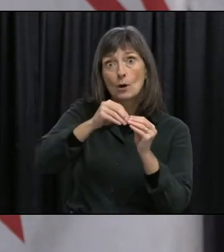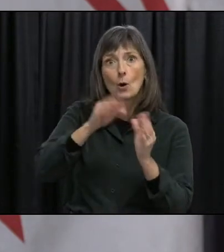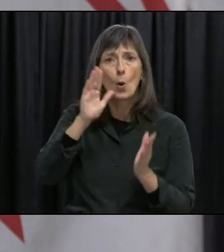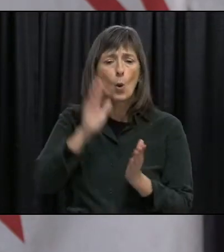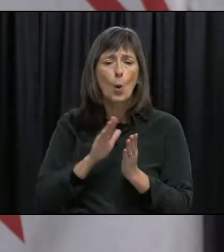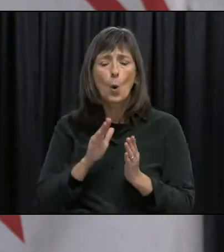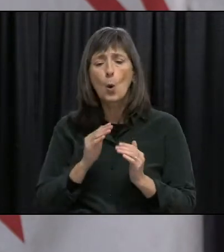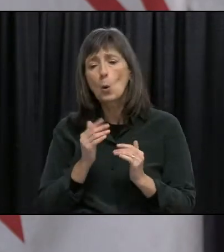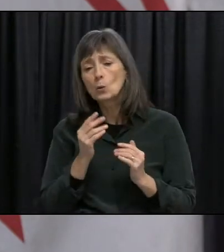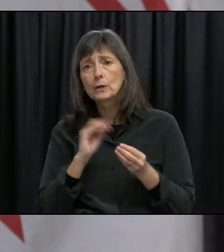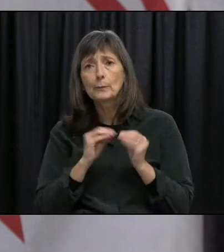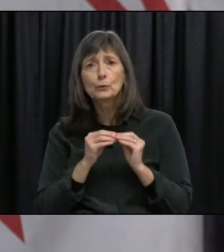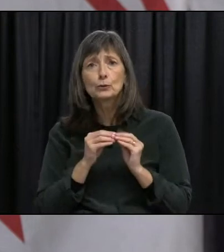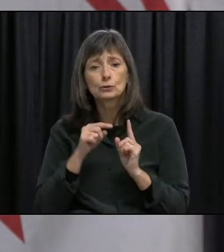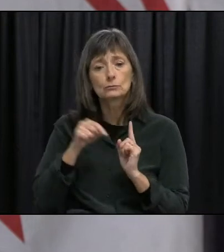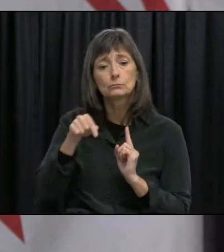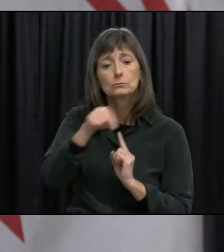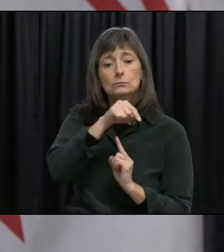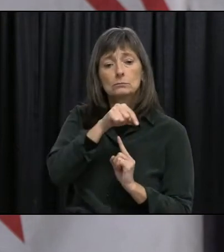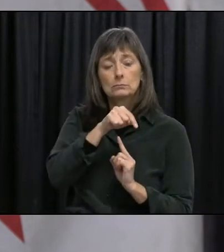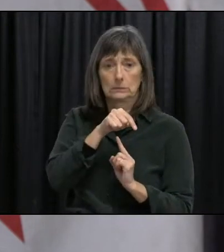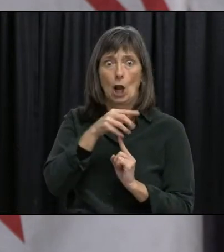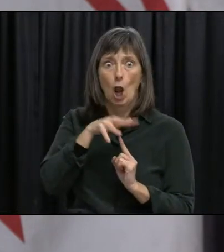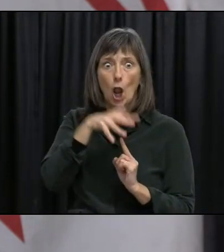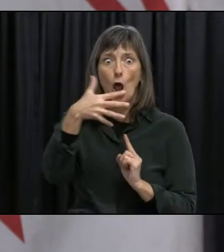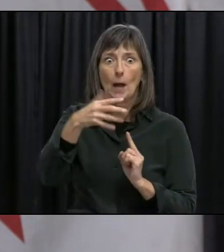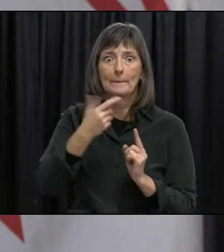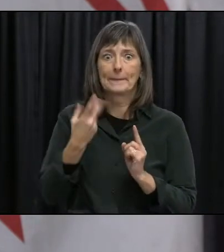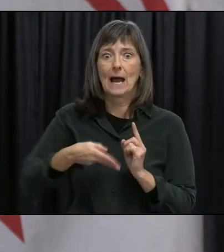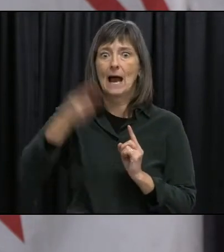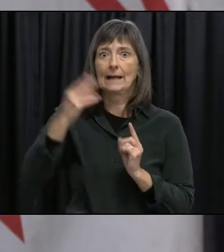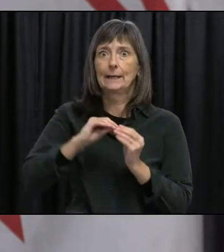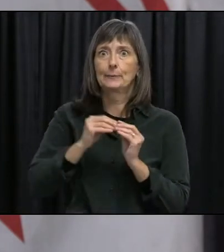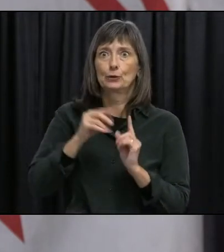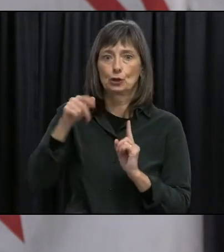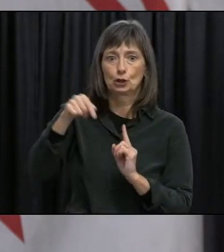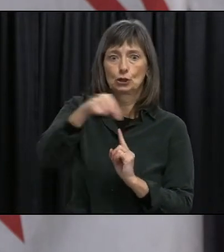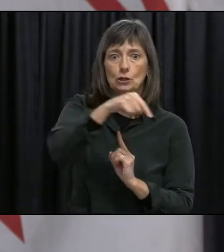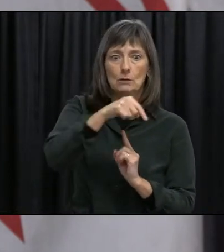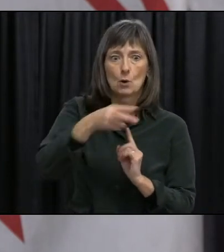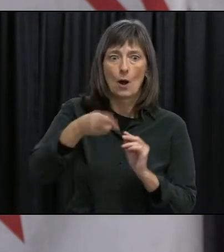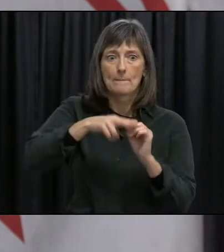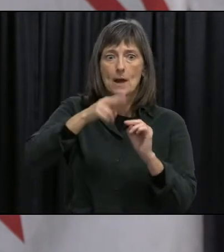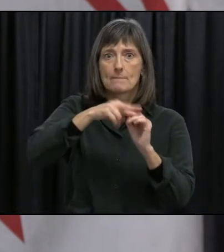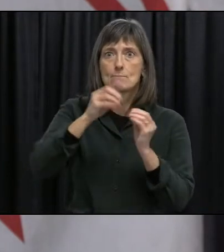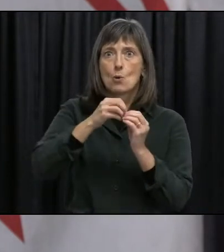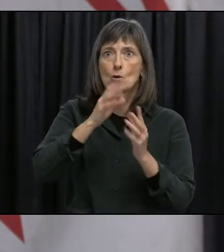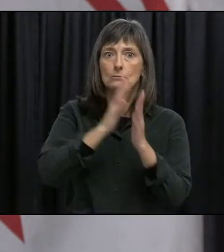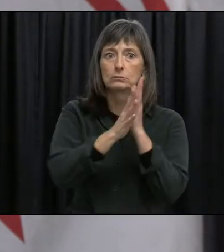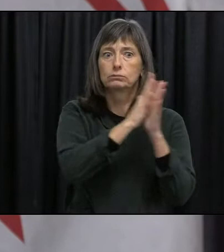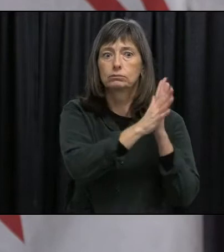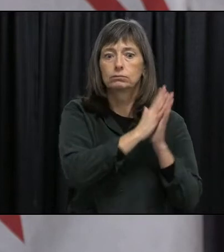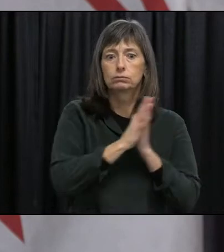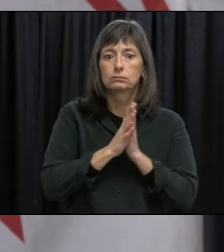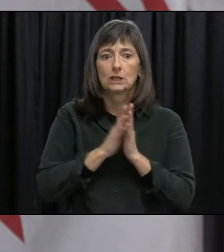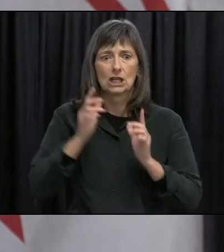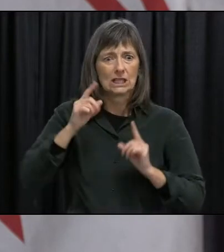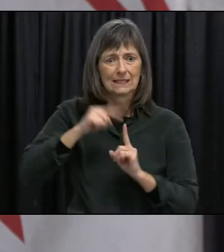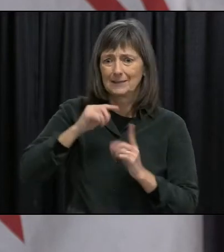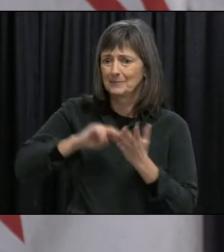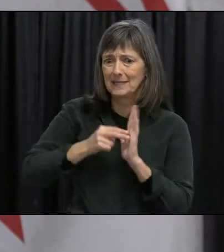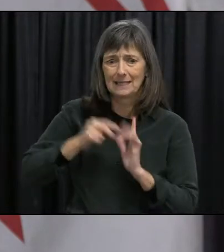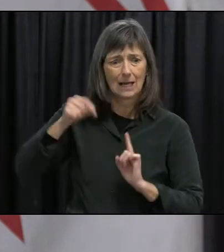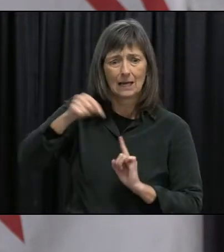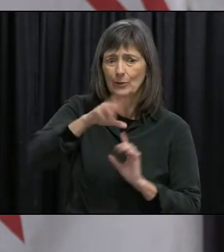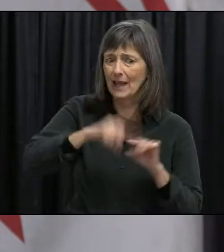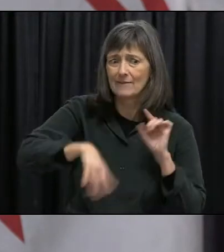that cases have. Those are all things, if we start to see that the number of contacts is going higher and higher and it's becoming more difficult to contact trace